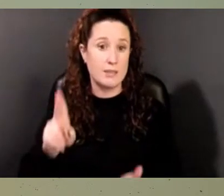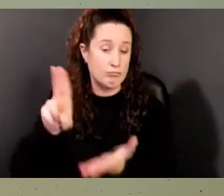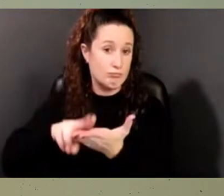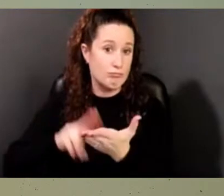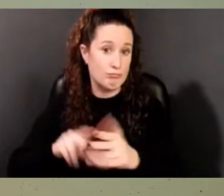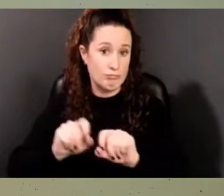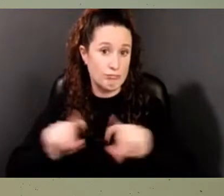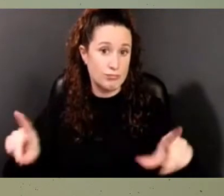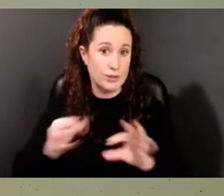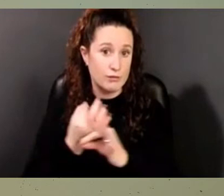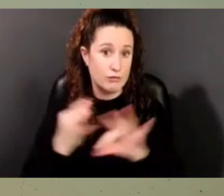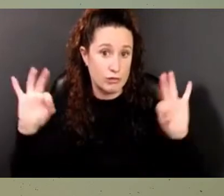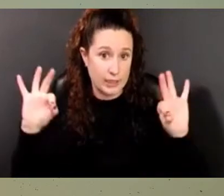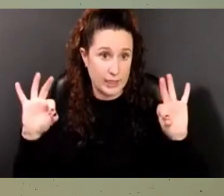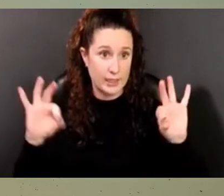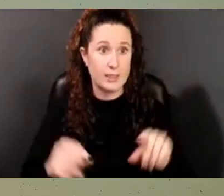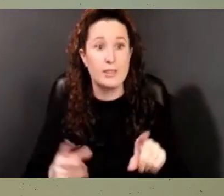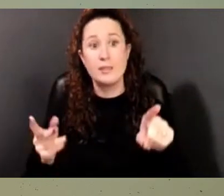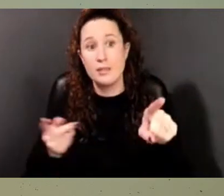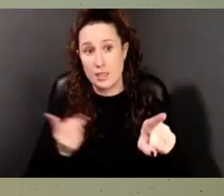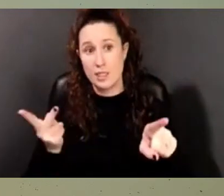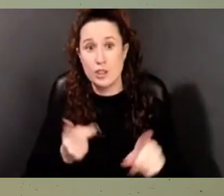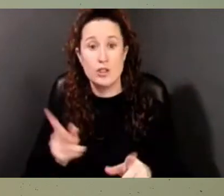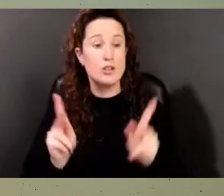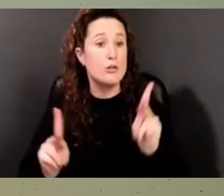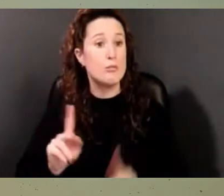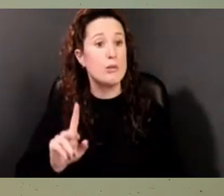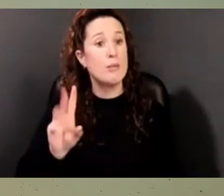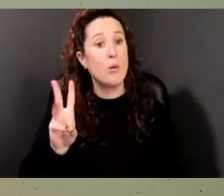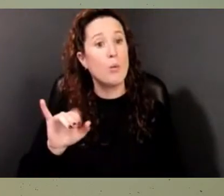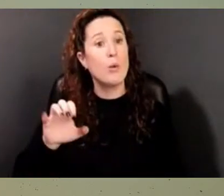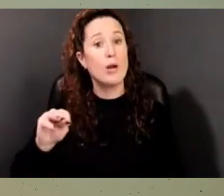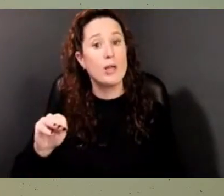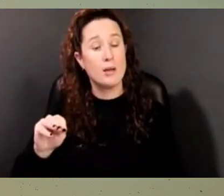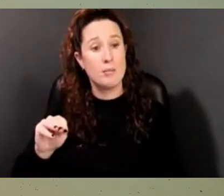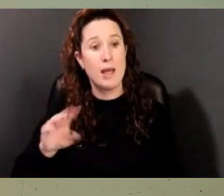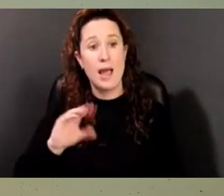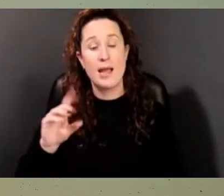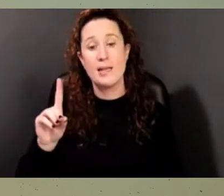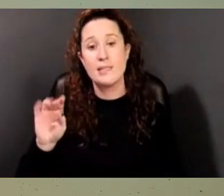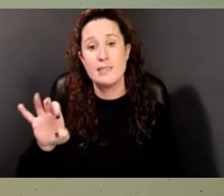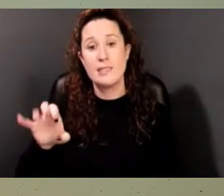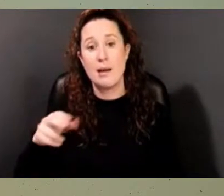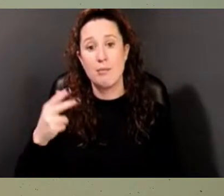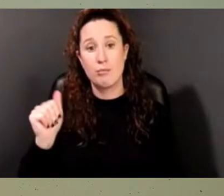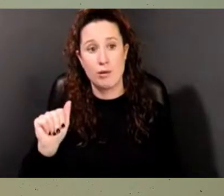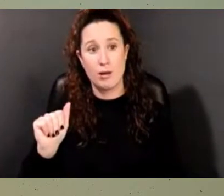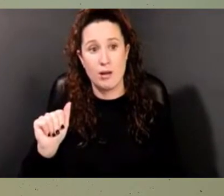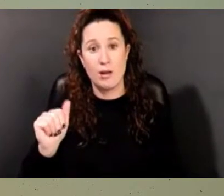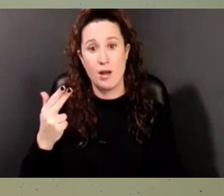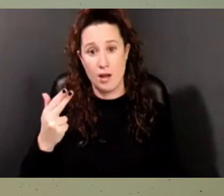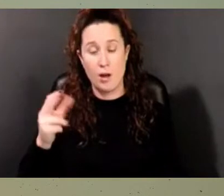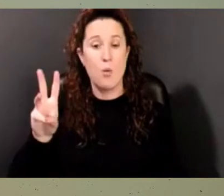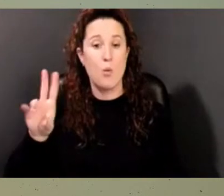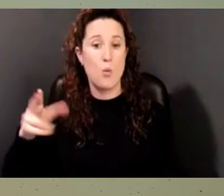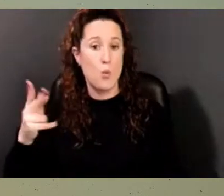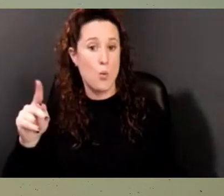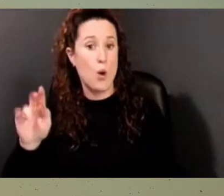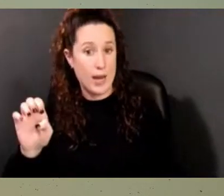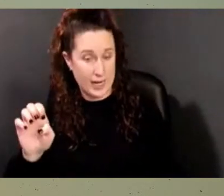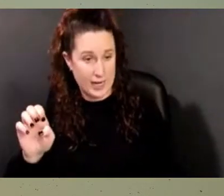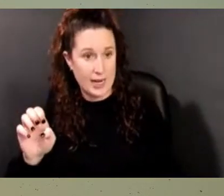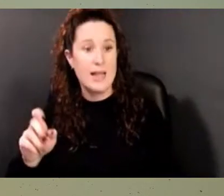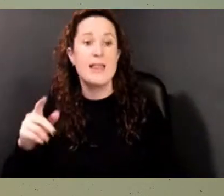tenant farmers and enslavers who leased the mansion and surrounding acreage from John Dickinson in the late 1780s and early